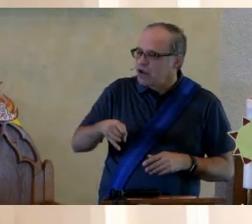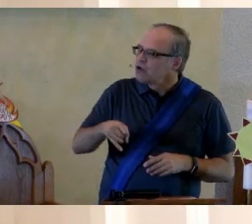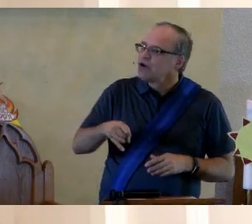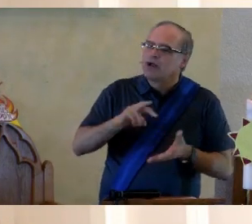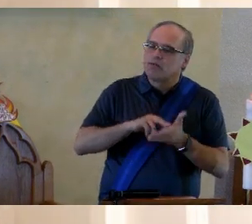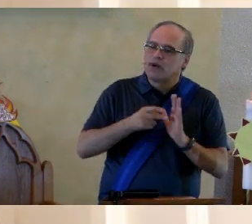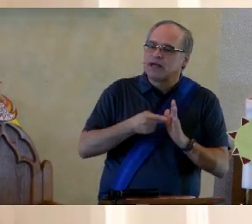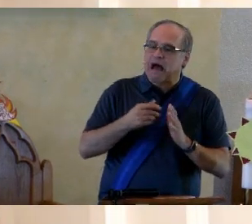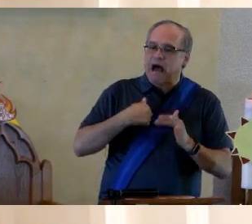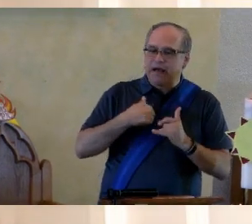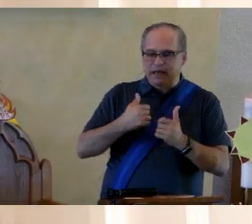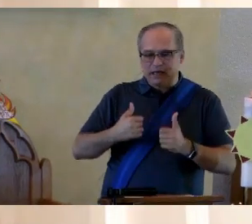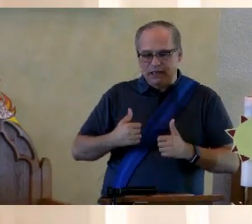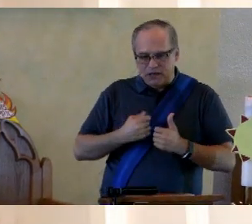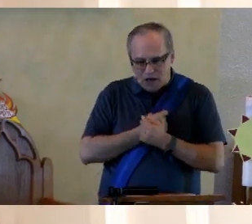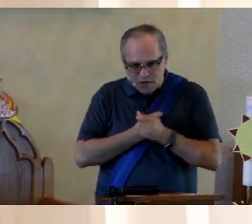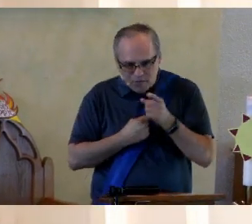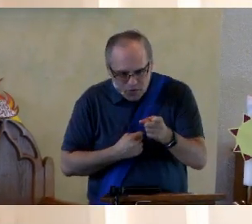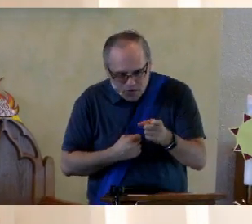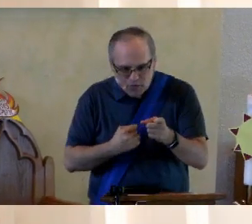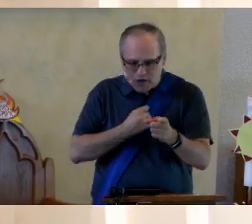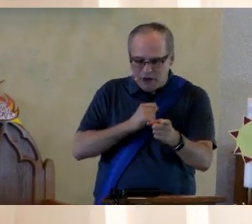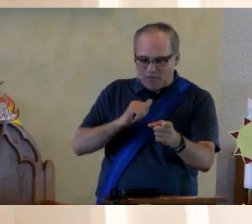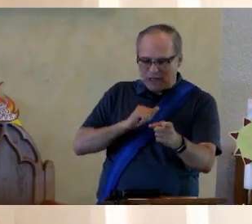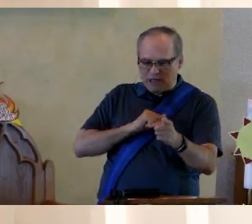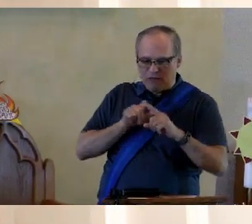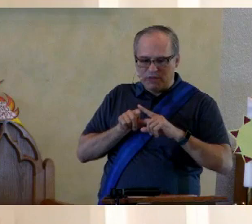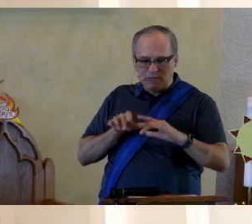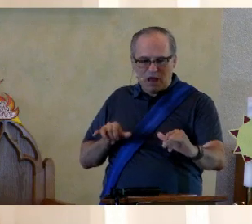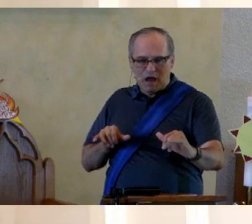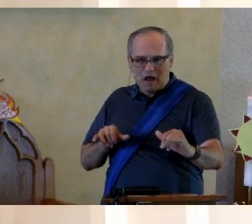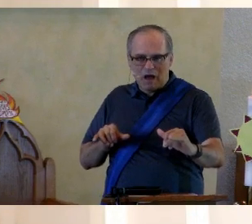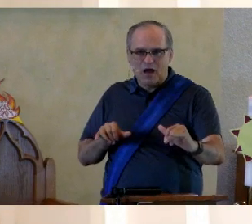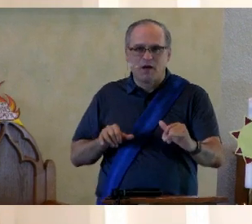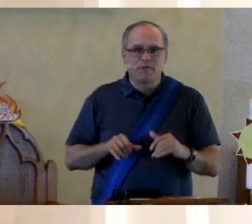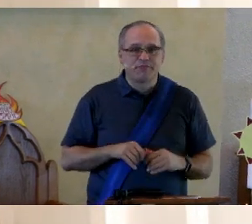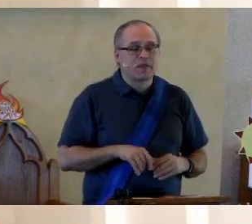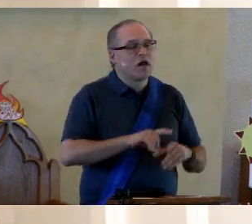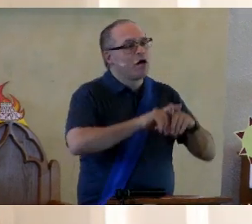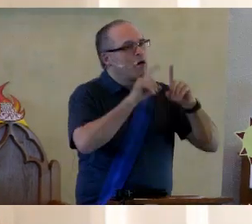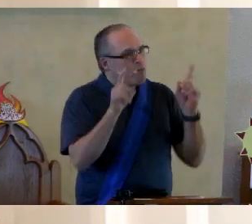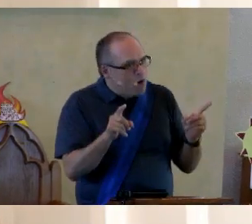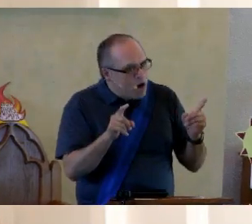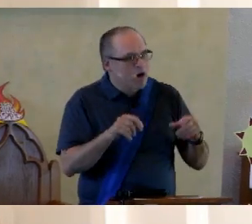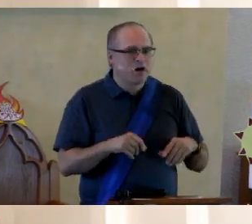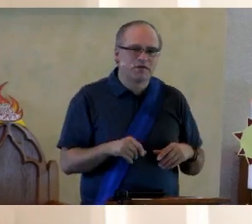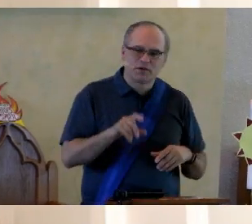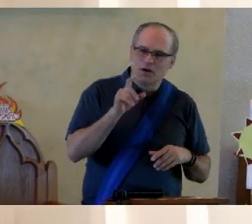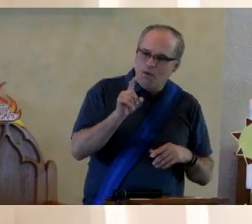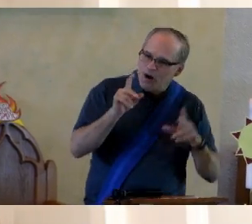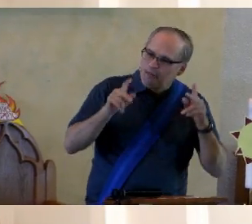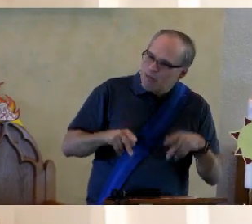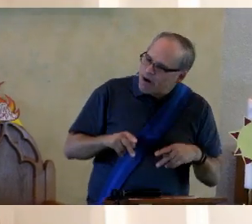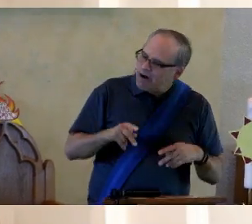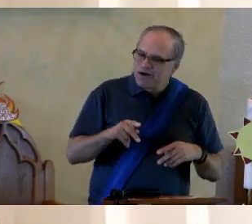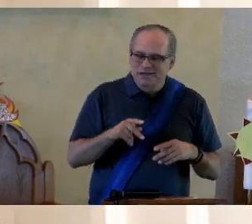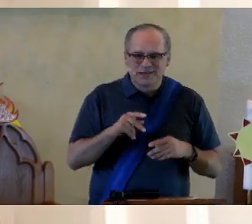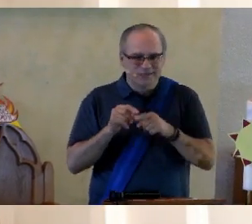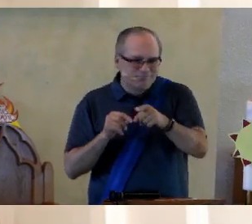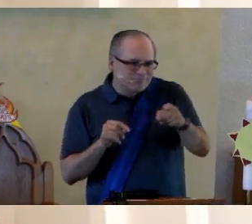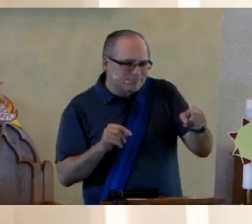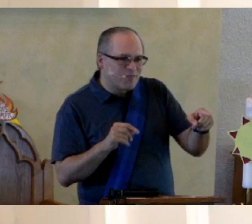you and me simultaneously. However, there are those among us who seem more willing to allow their healthy boundaries